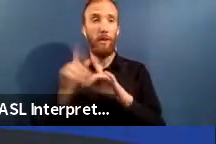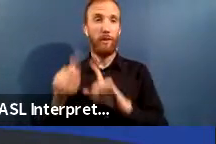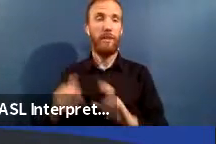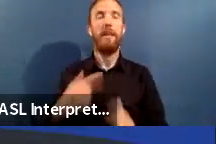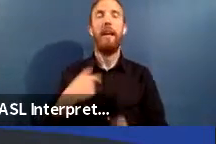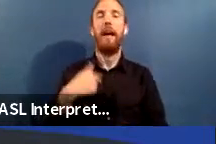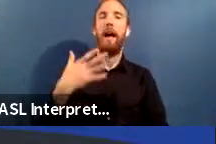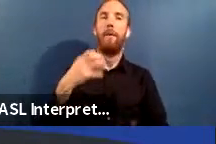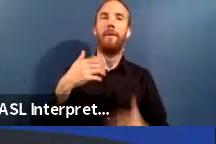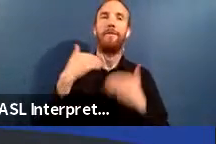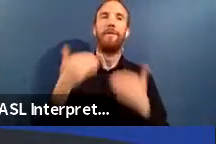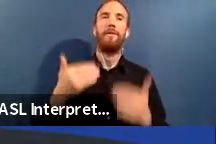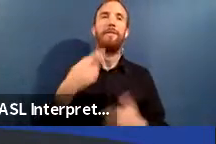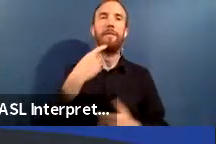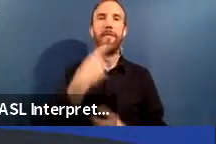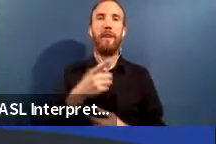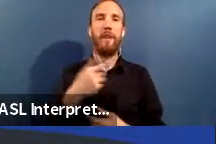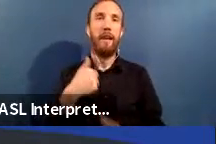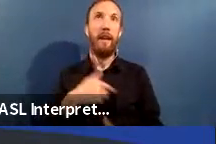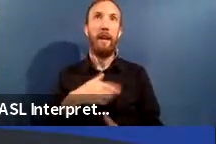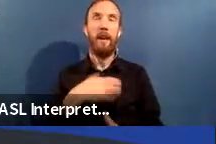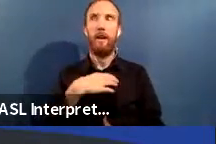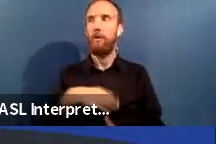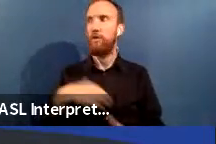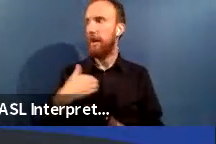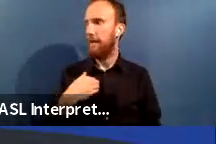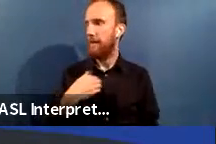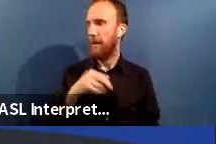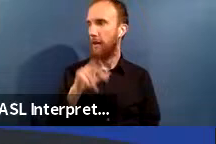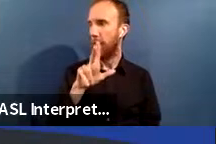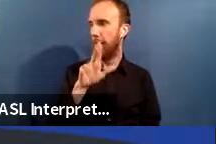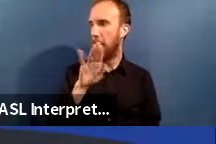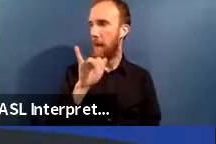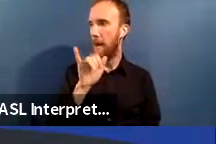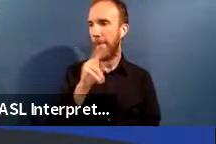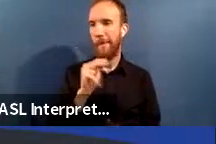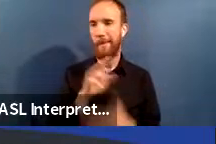wish I, had $3 billion and much more to